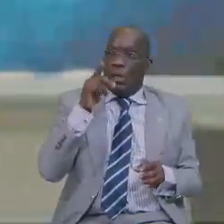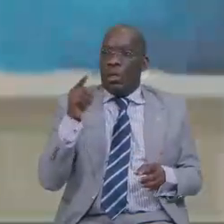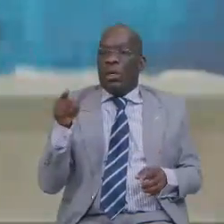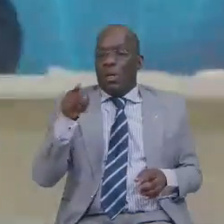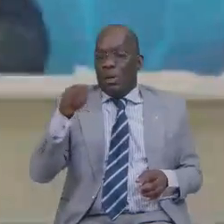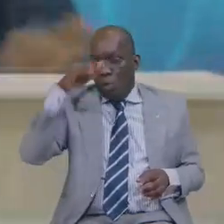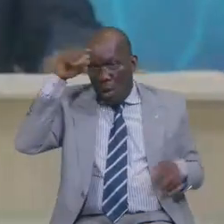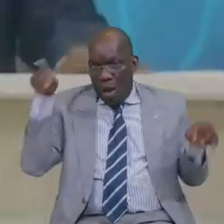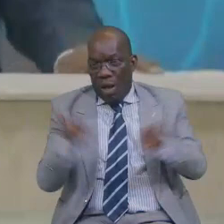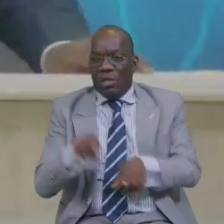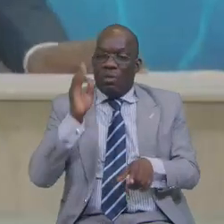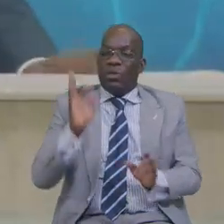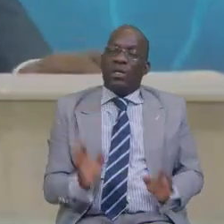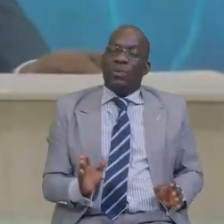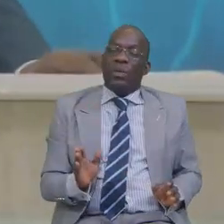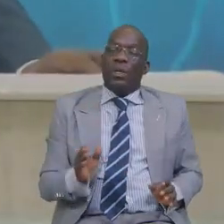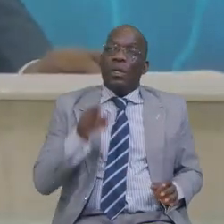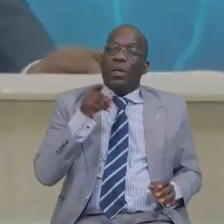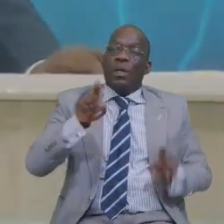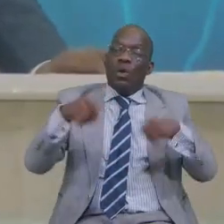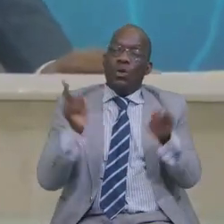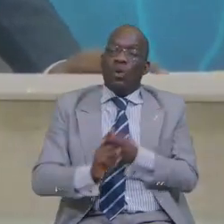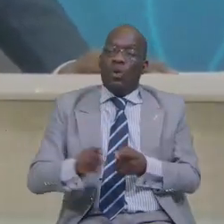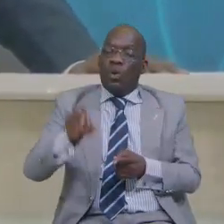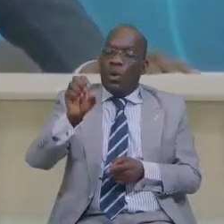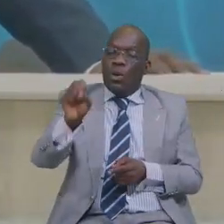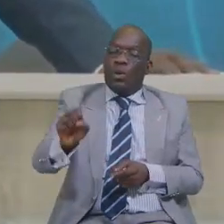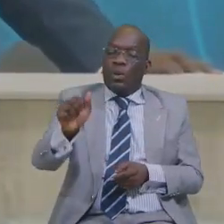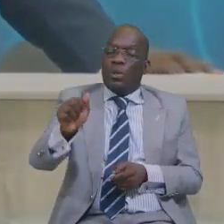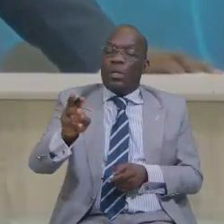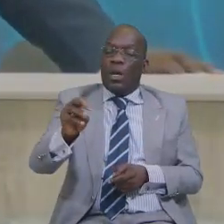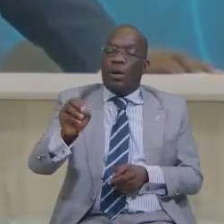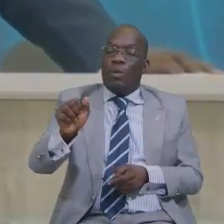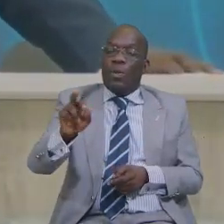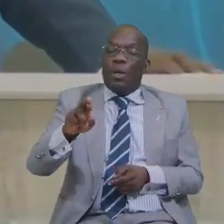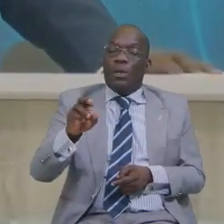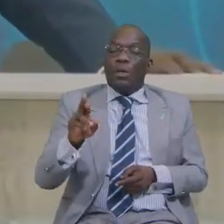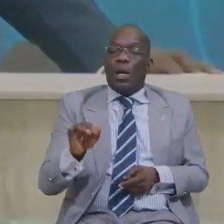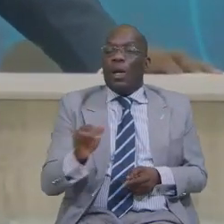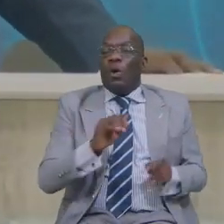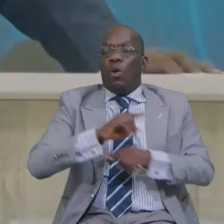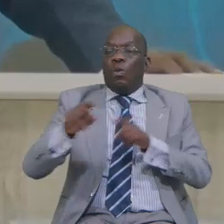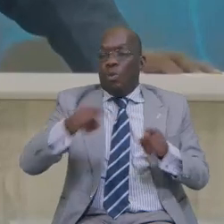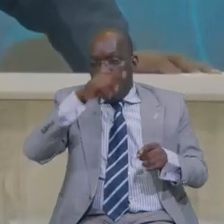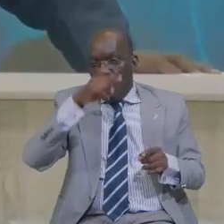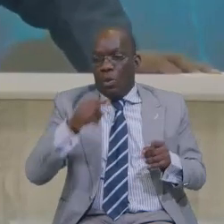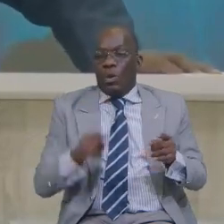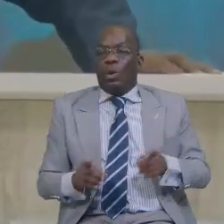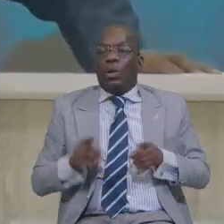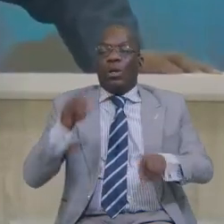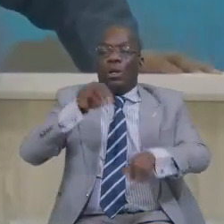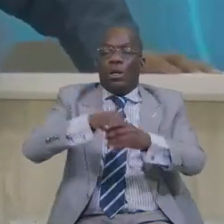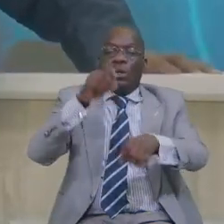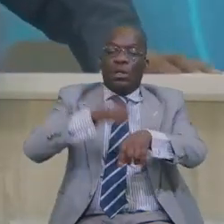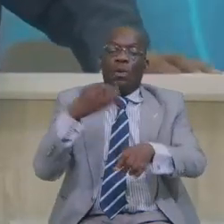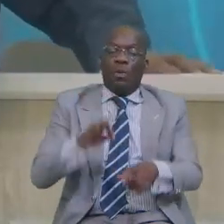Samaria when persecution broke out. And he did the work of an evangelist as